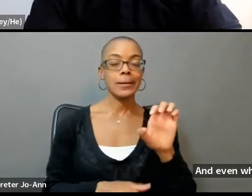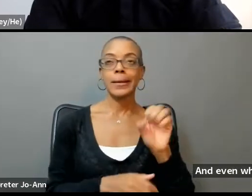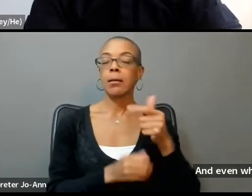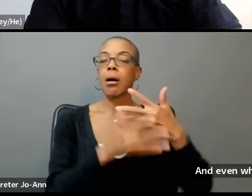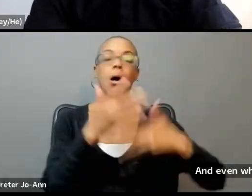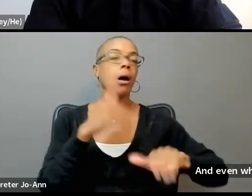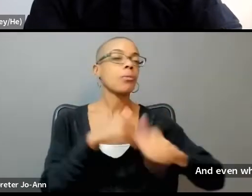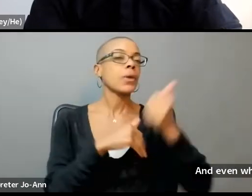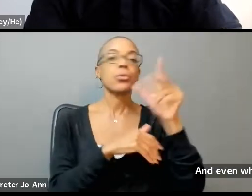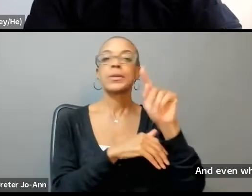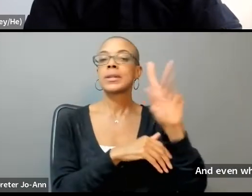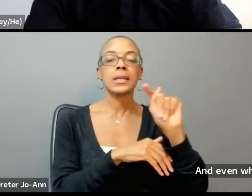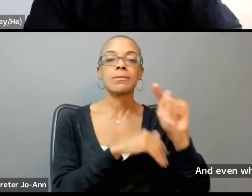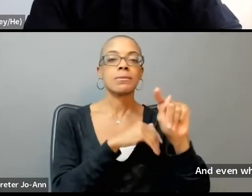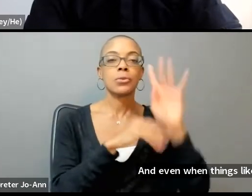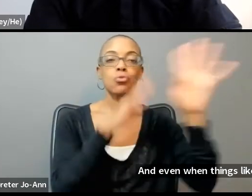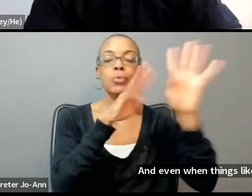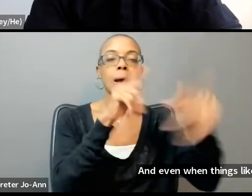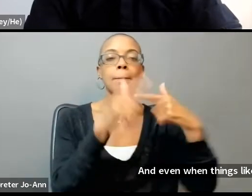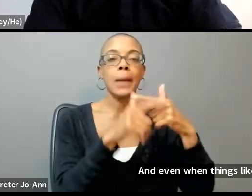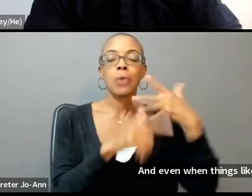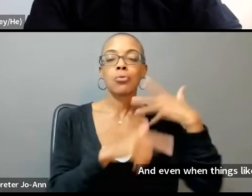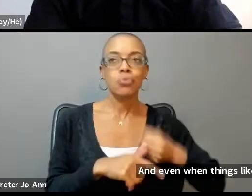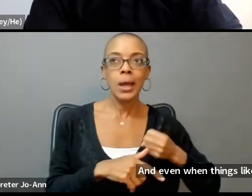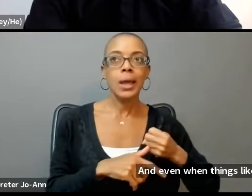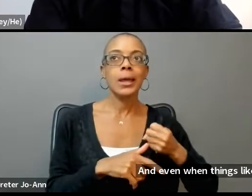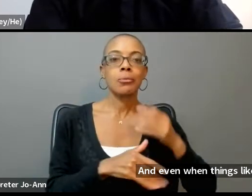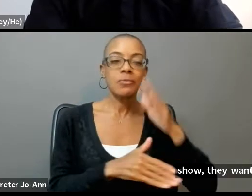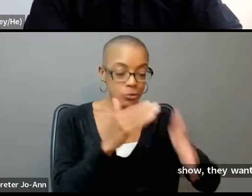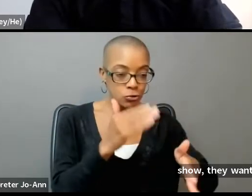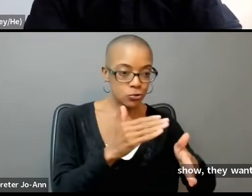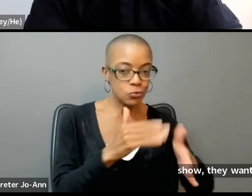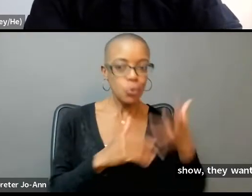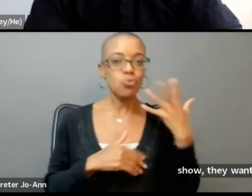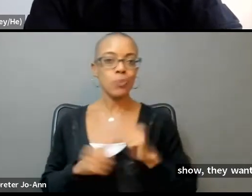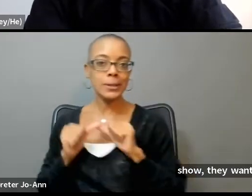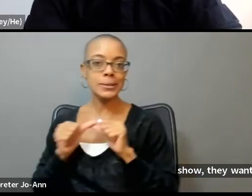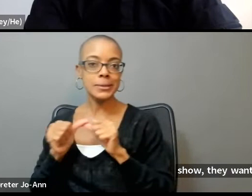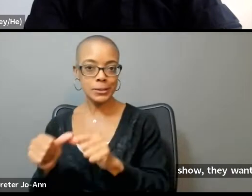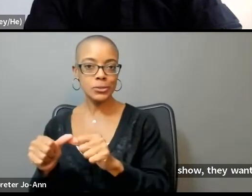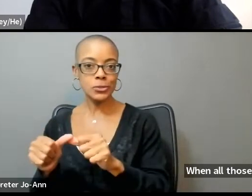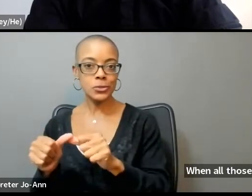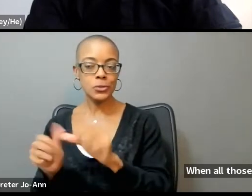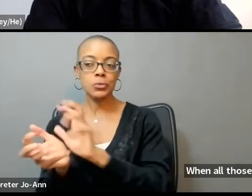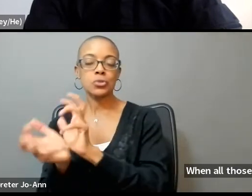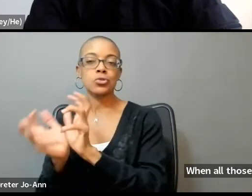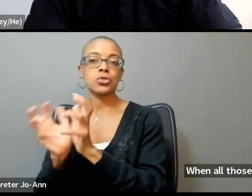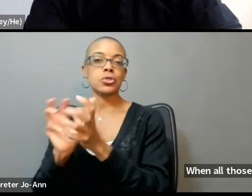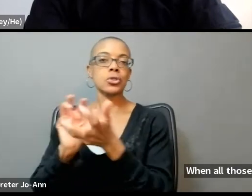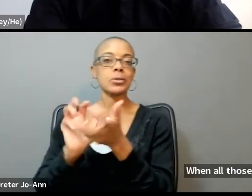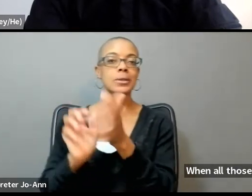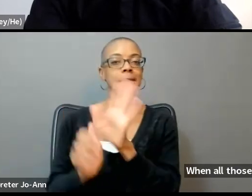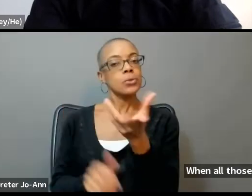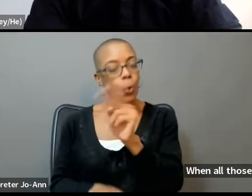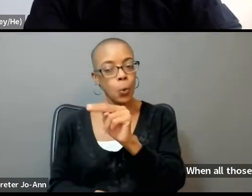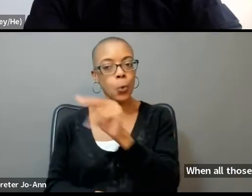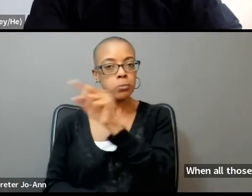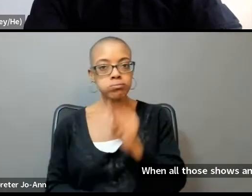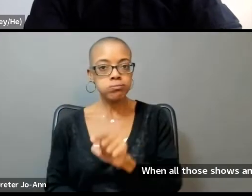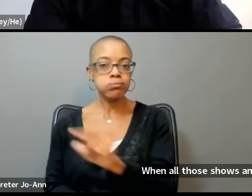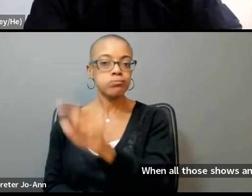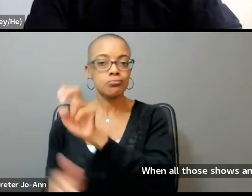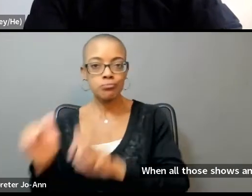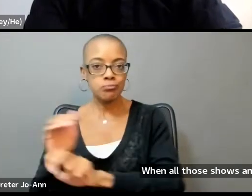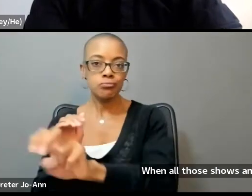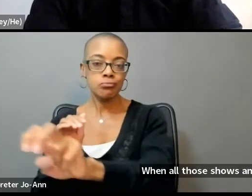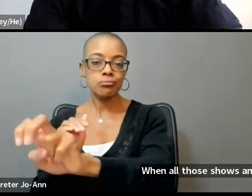drag, when all those shows end, drag will continue, right? And it will change and it will move in its own direction. And so I think what will